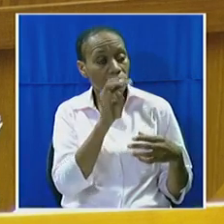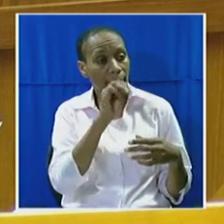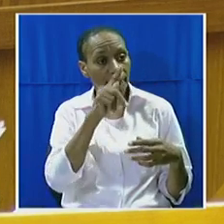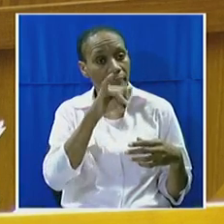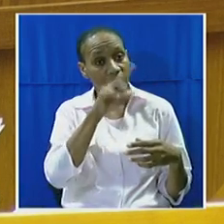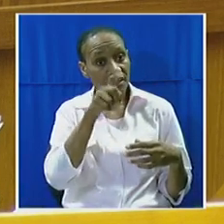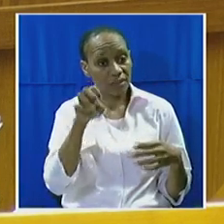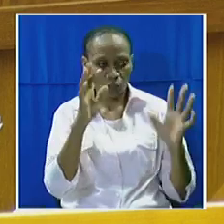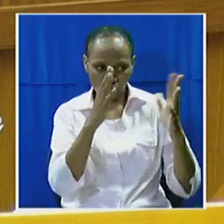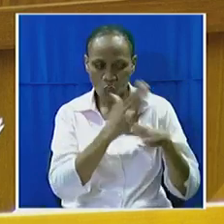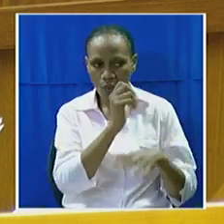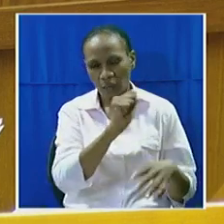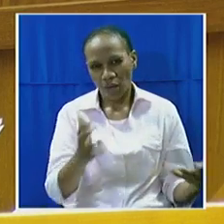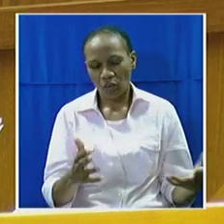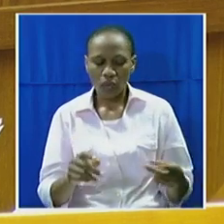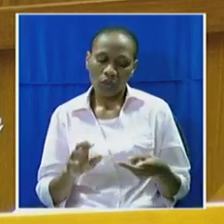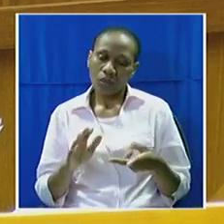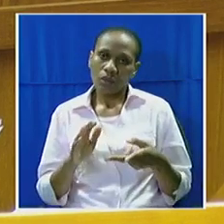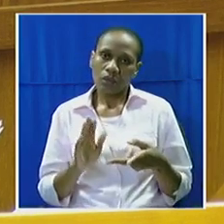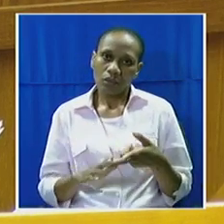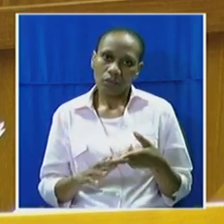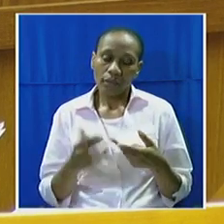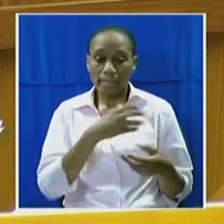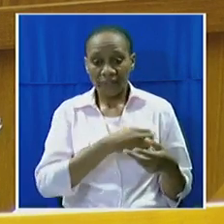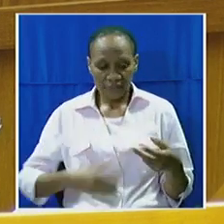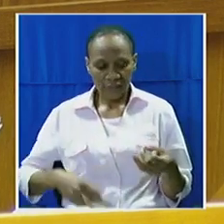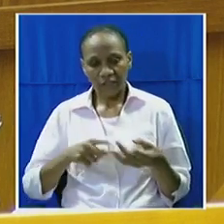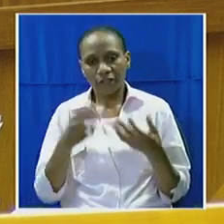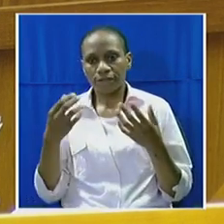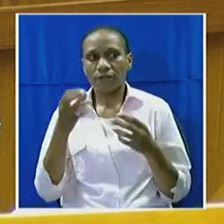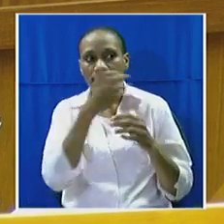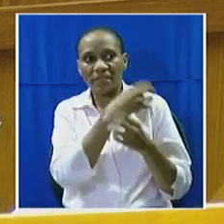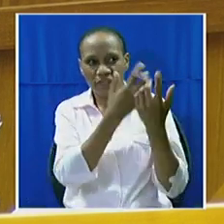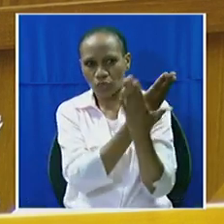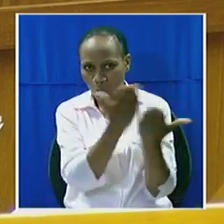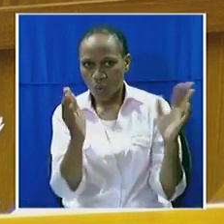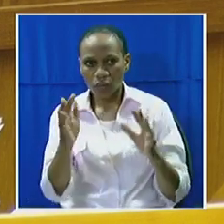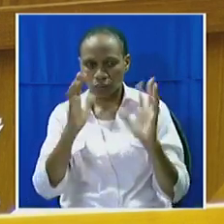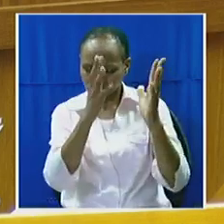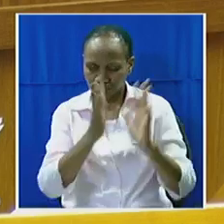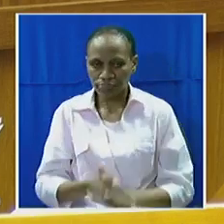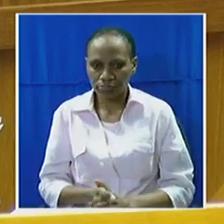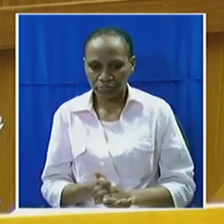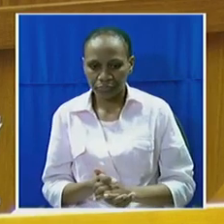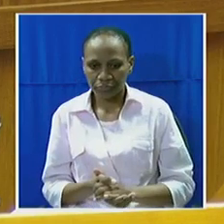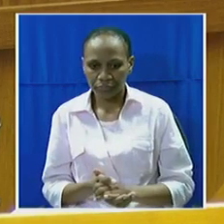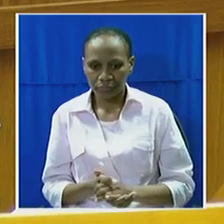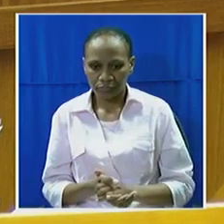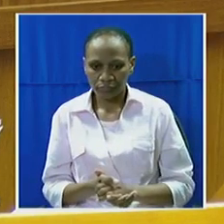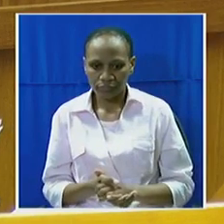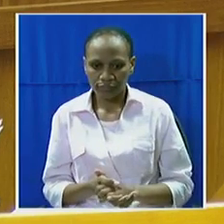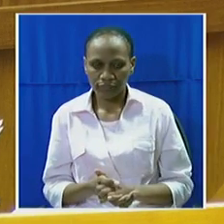olwenziwe ngumongameli Babu Ramaphosa necabinet yonke liyancomeka. Sibhekene nembedukwazi wesifo esithiwa